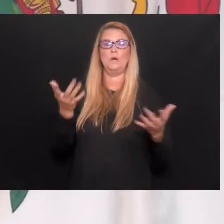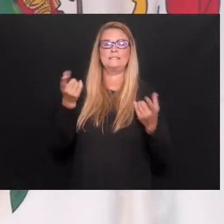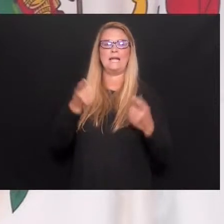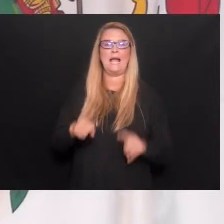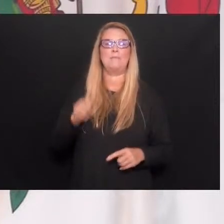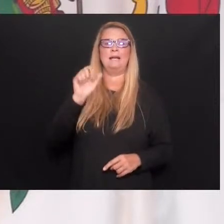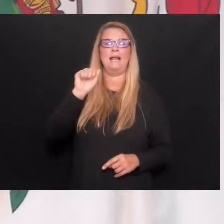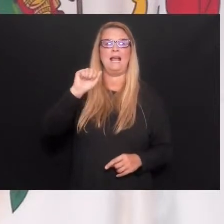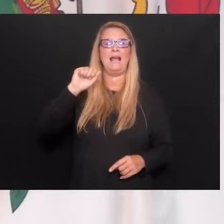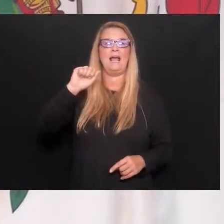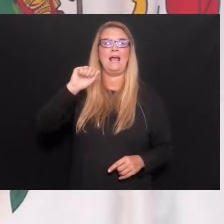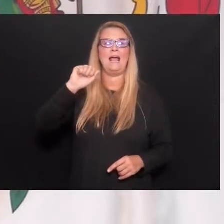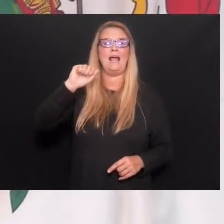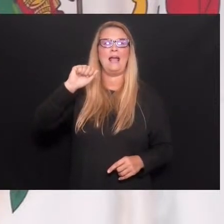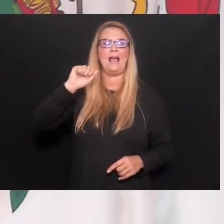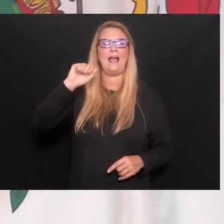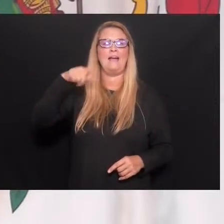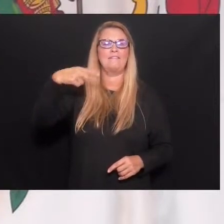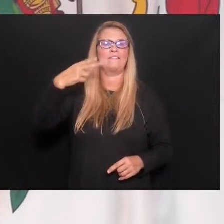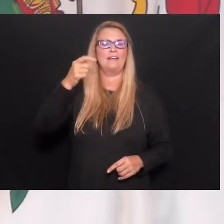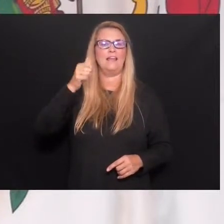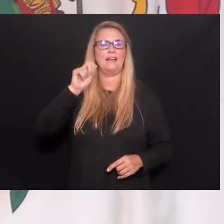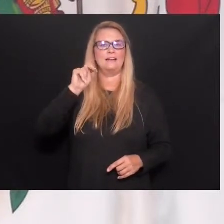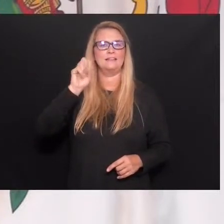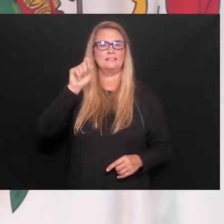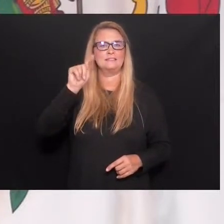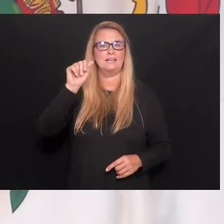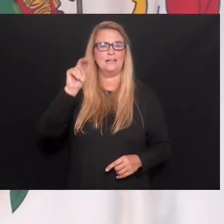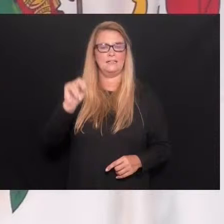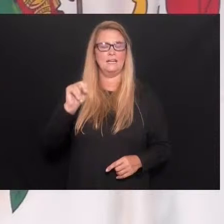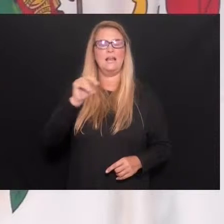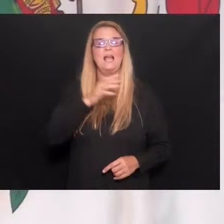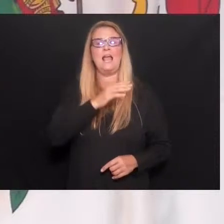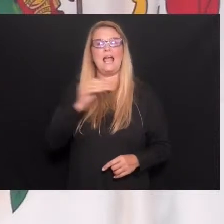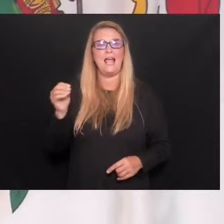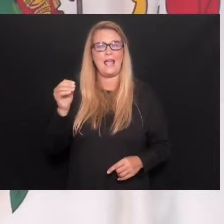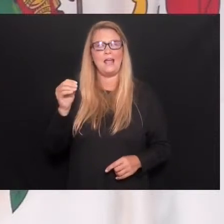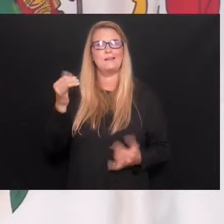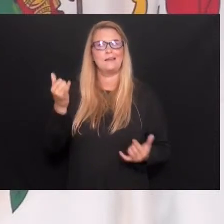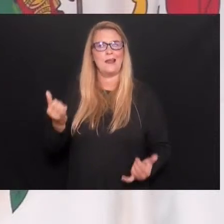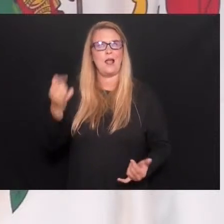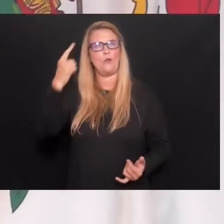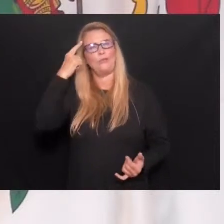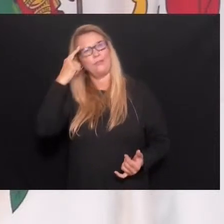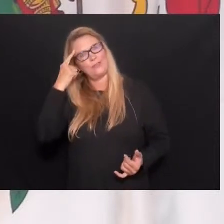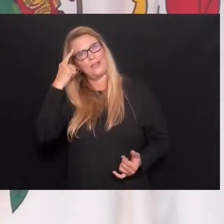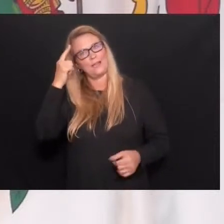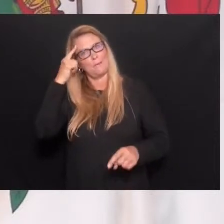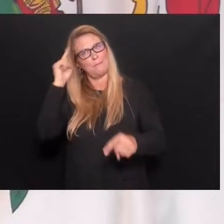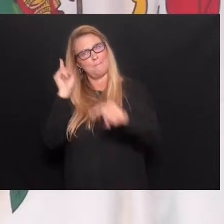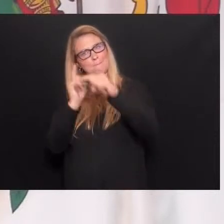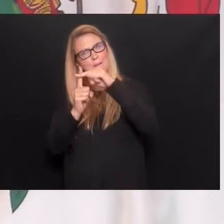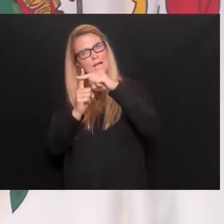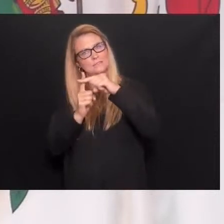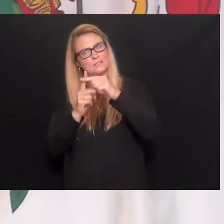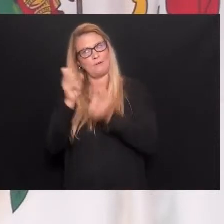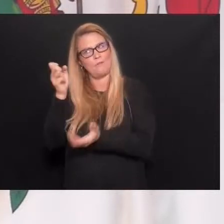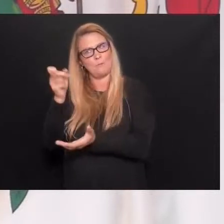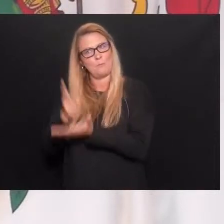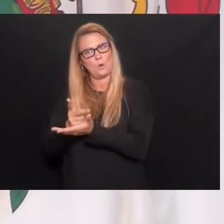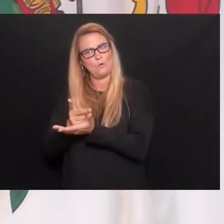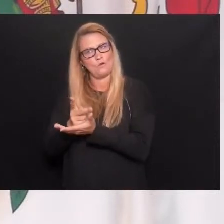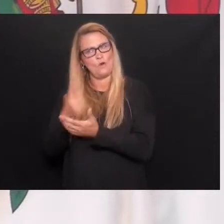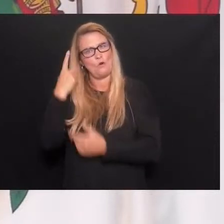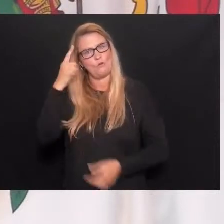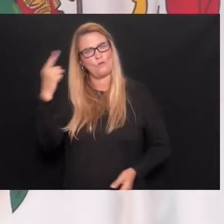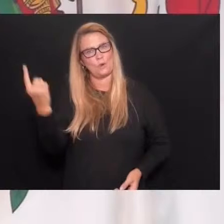what just happened in Afghanistan. And to think that I would be optimistic about getting approval on something that